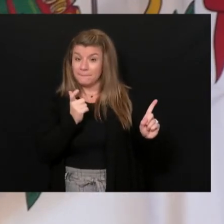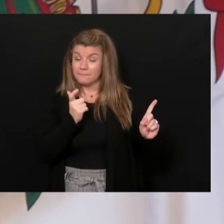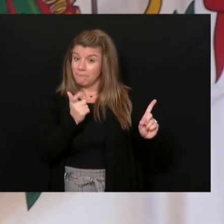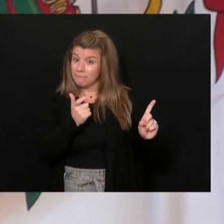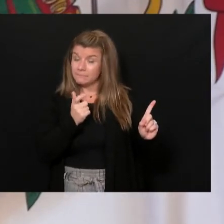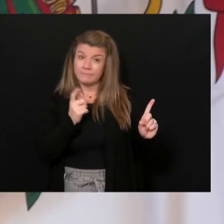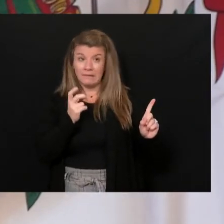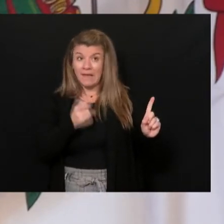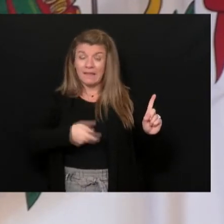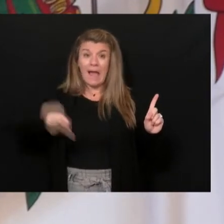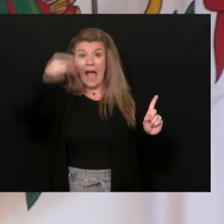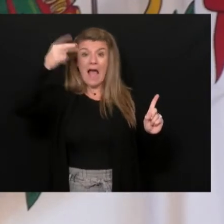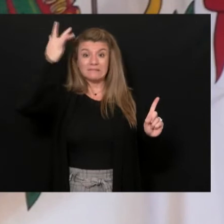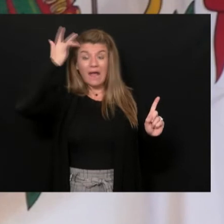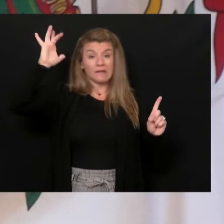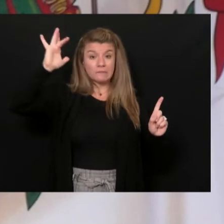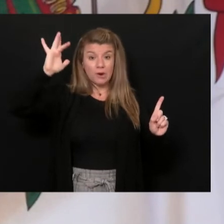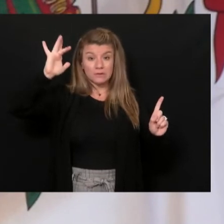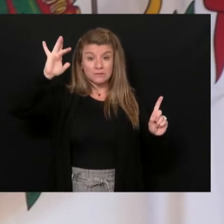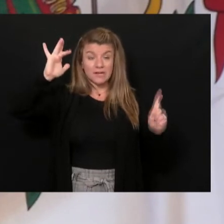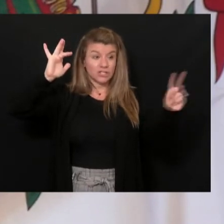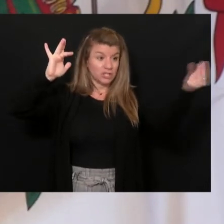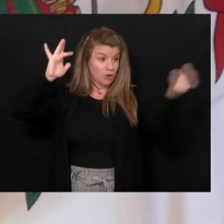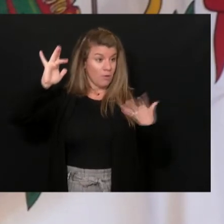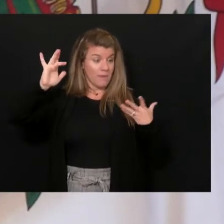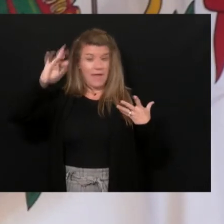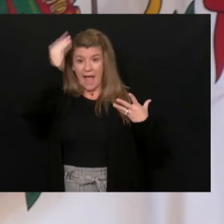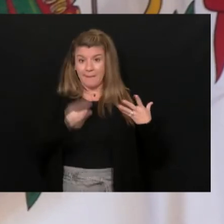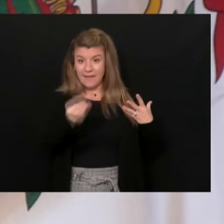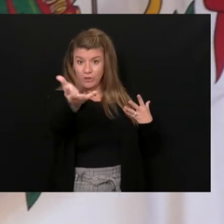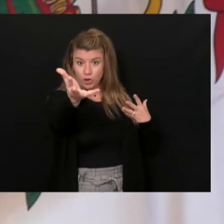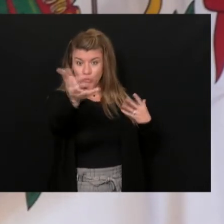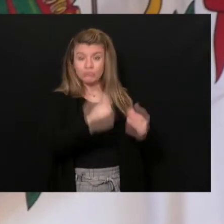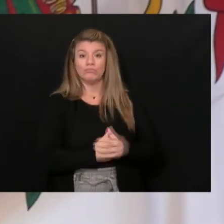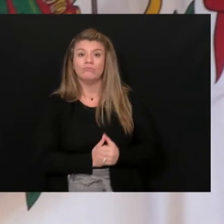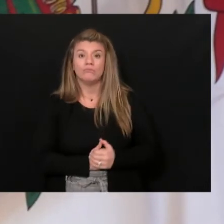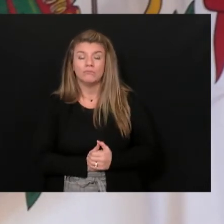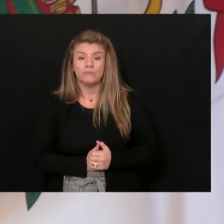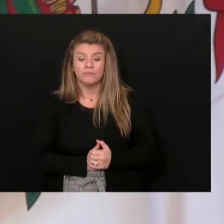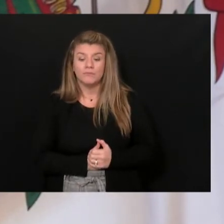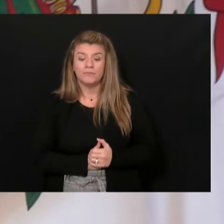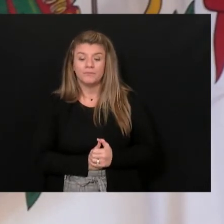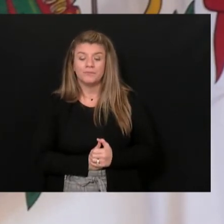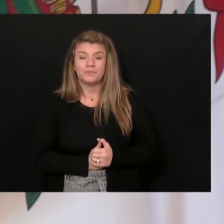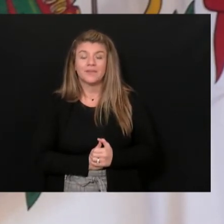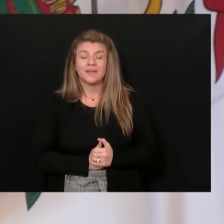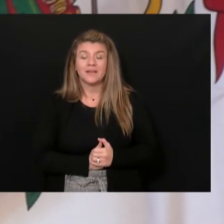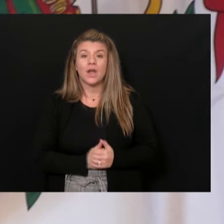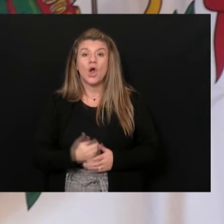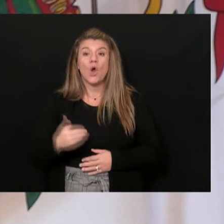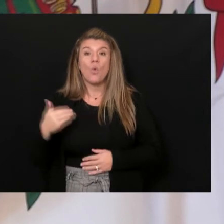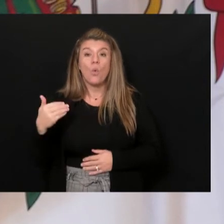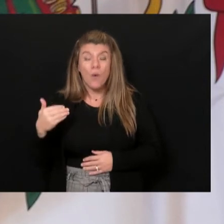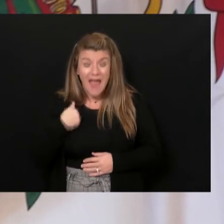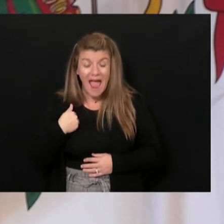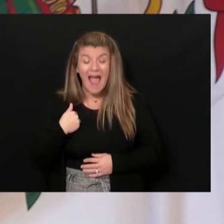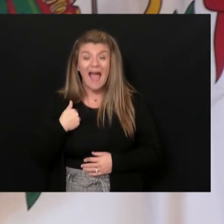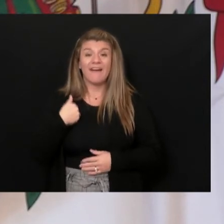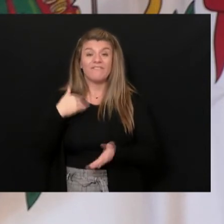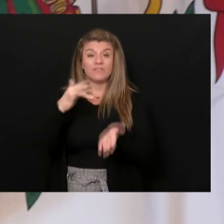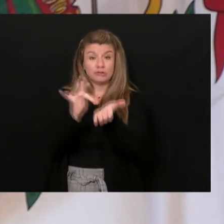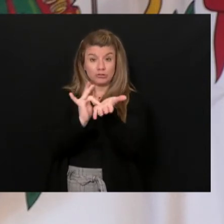I'm the conduit that's telling you. Here's the deal. We have drugs that